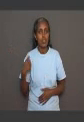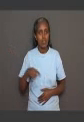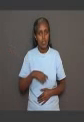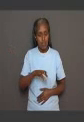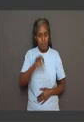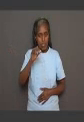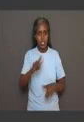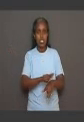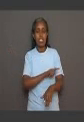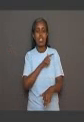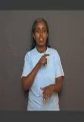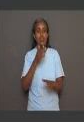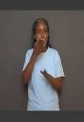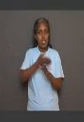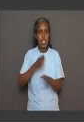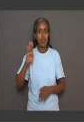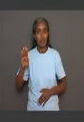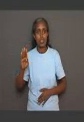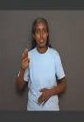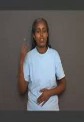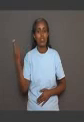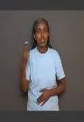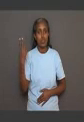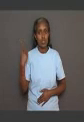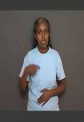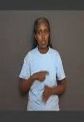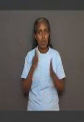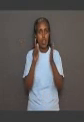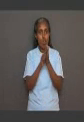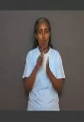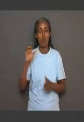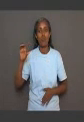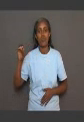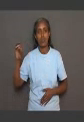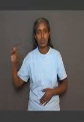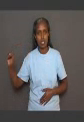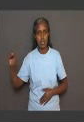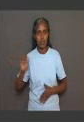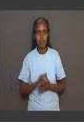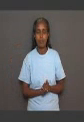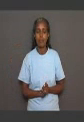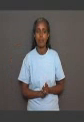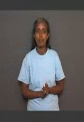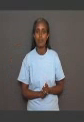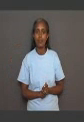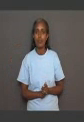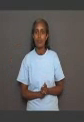We can find the length of side B by using our law of cosines.